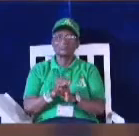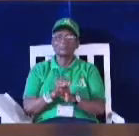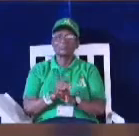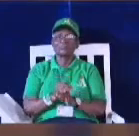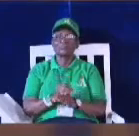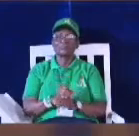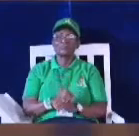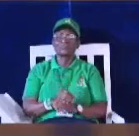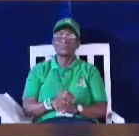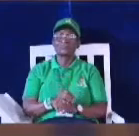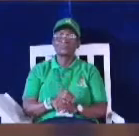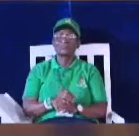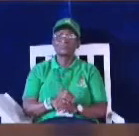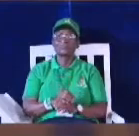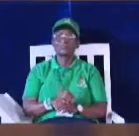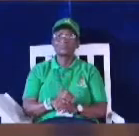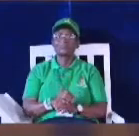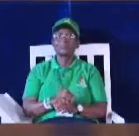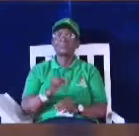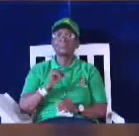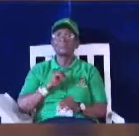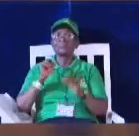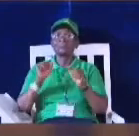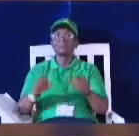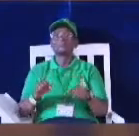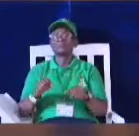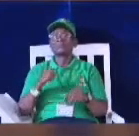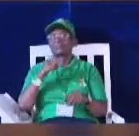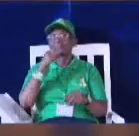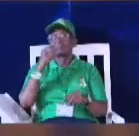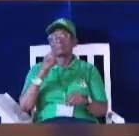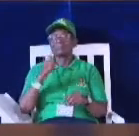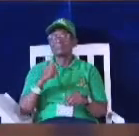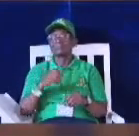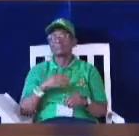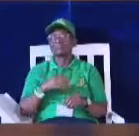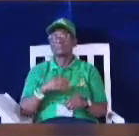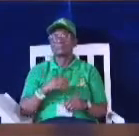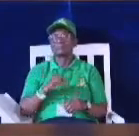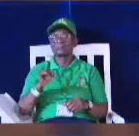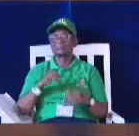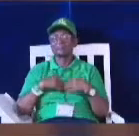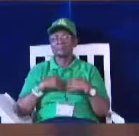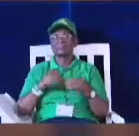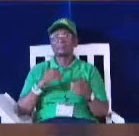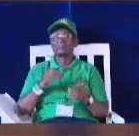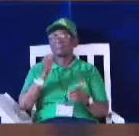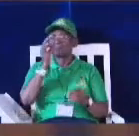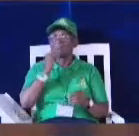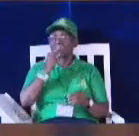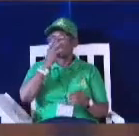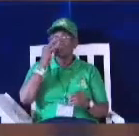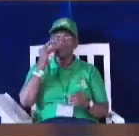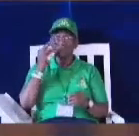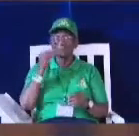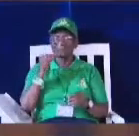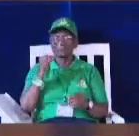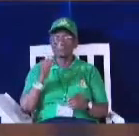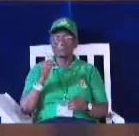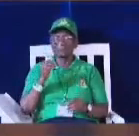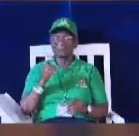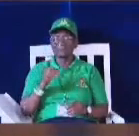I can muster. I fasted, done